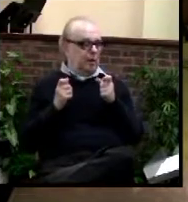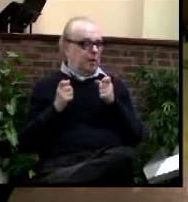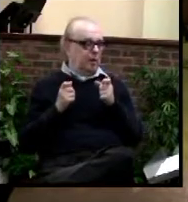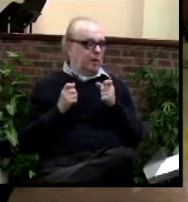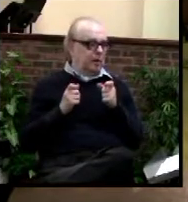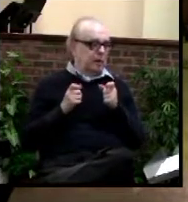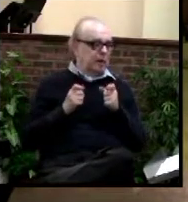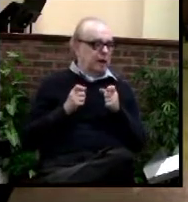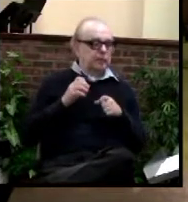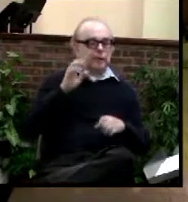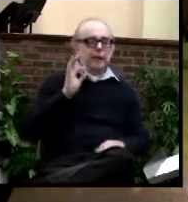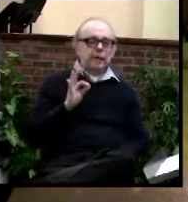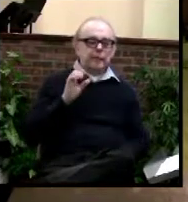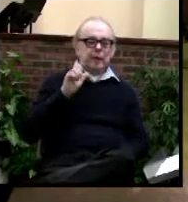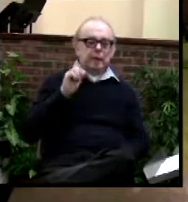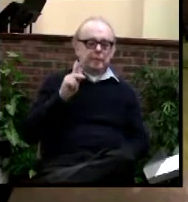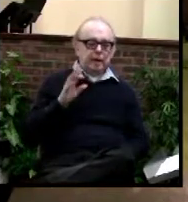flip-flops?